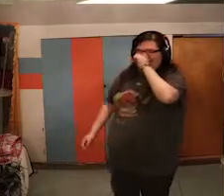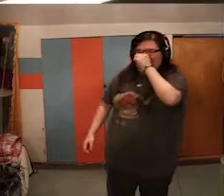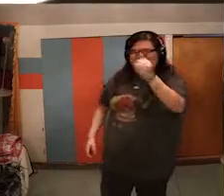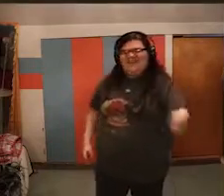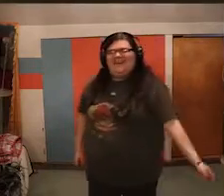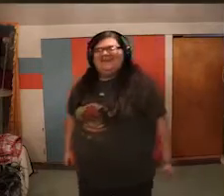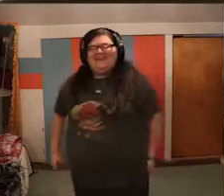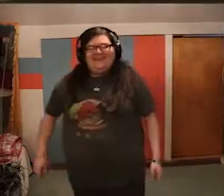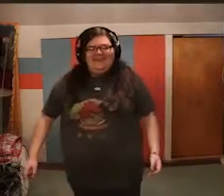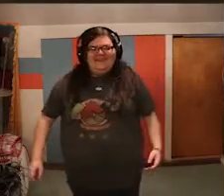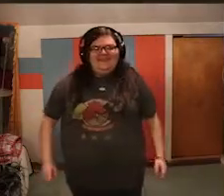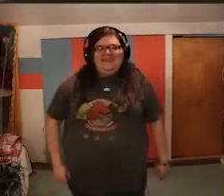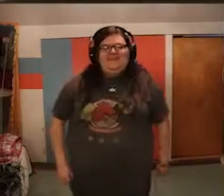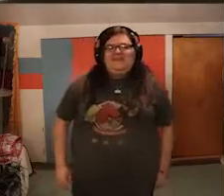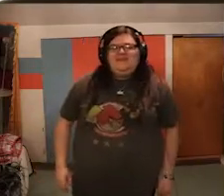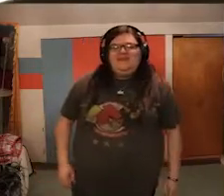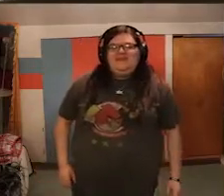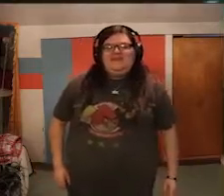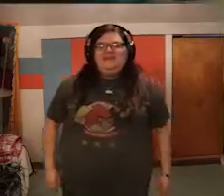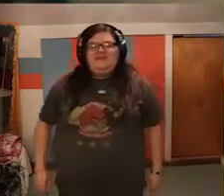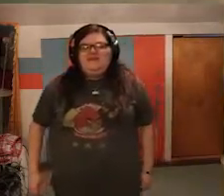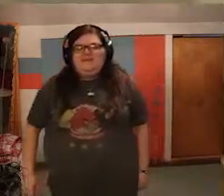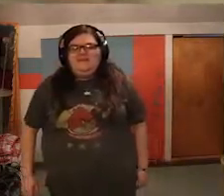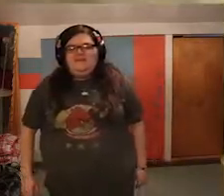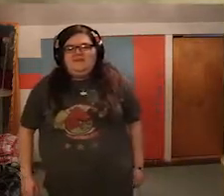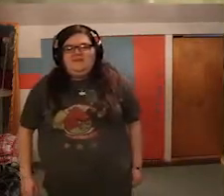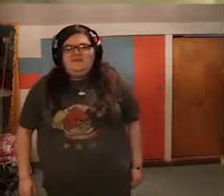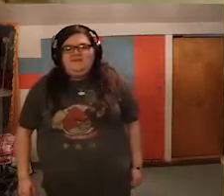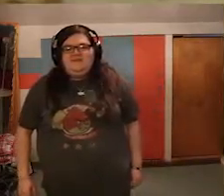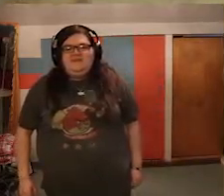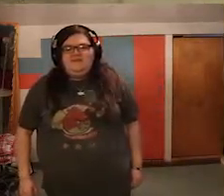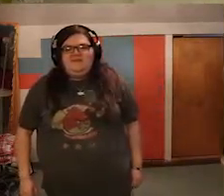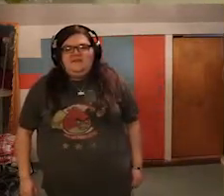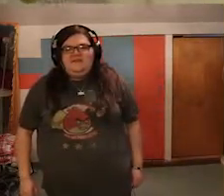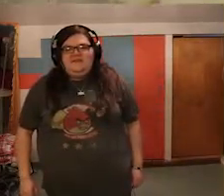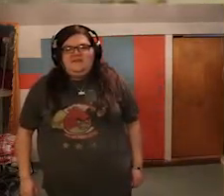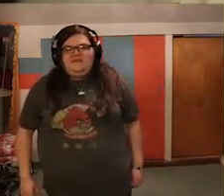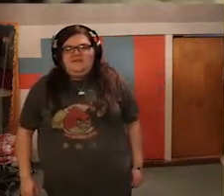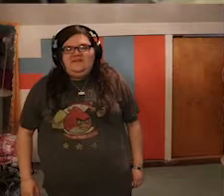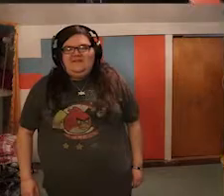What about these pins? I'm Simon. What do you mean the drawer? This is my house.